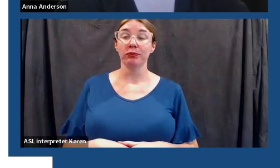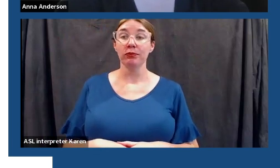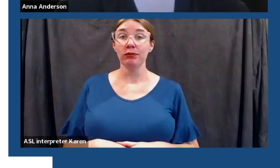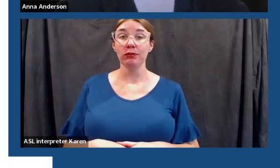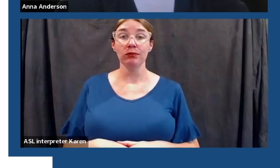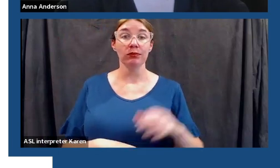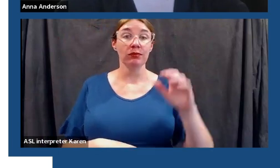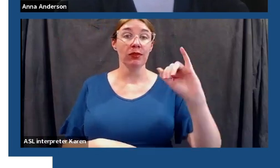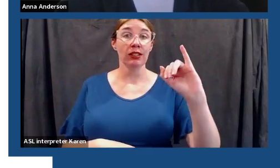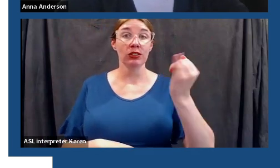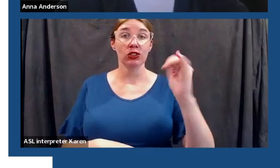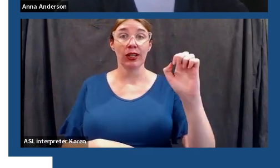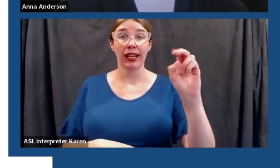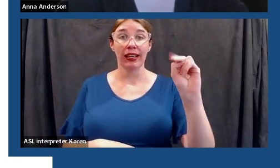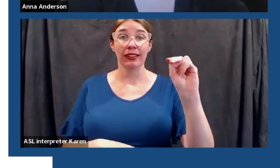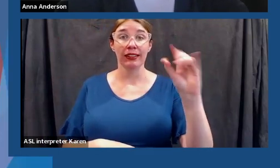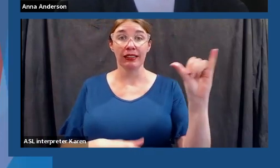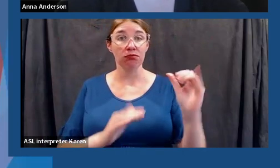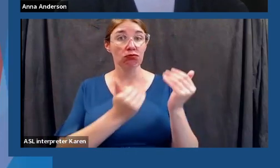go ahead, Jenny.